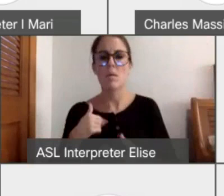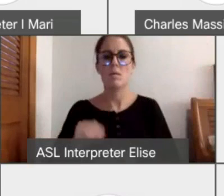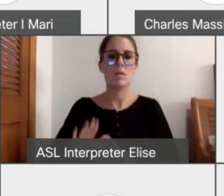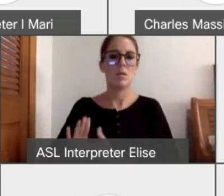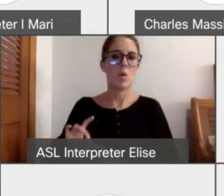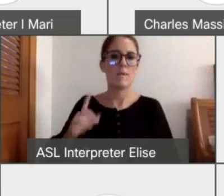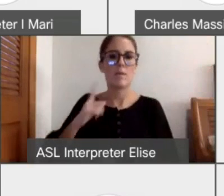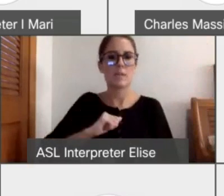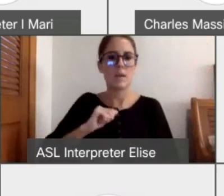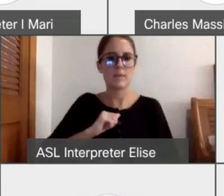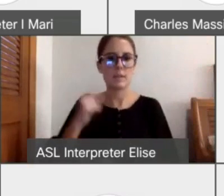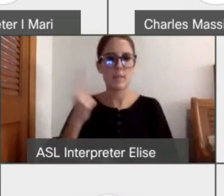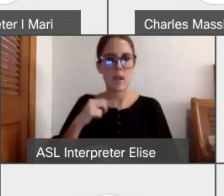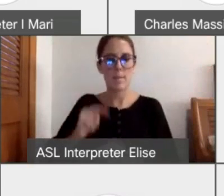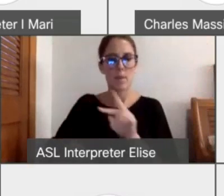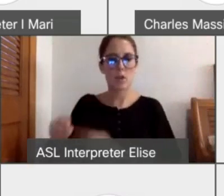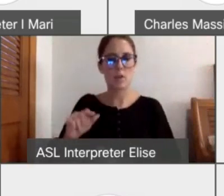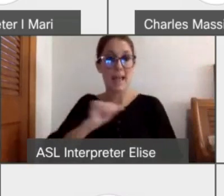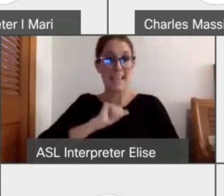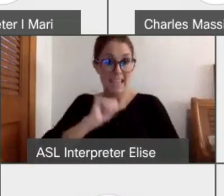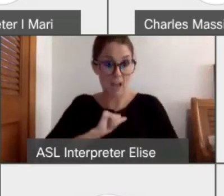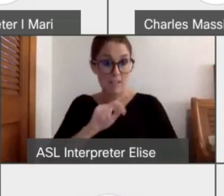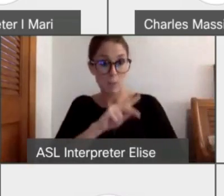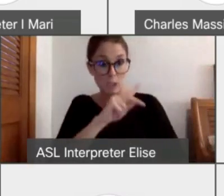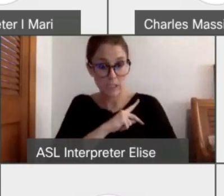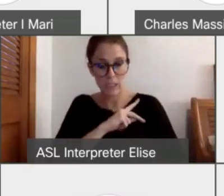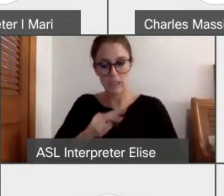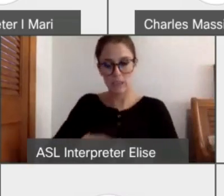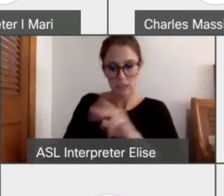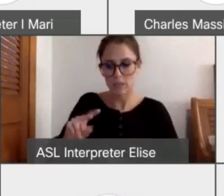that I personally monitor and make sure that we really are,